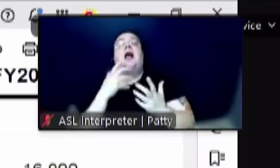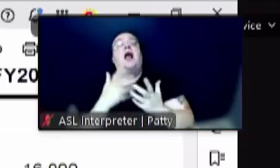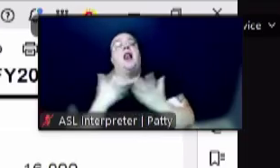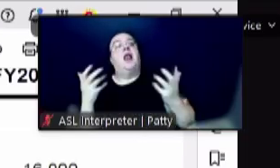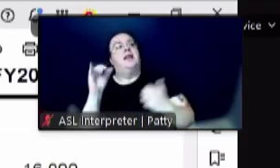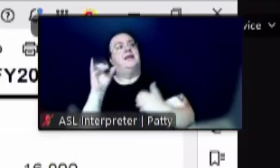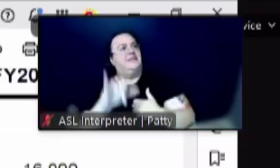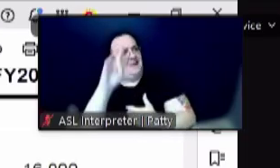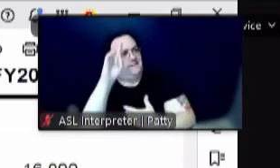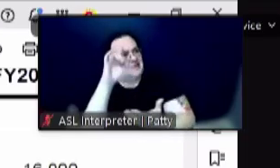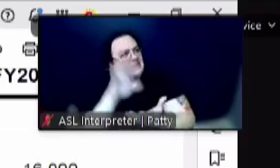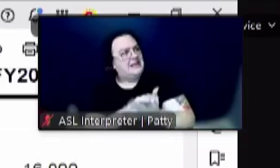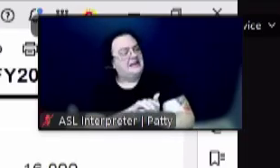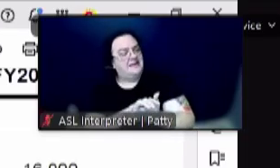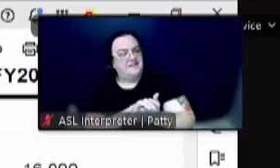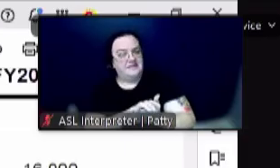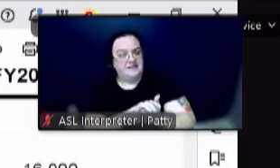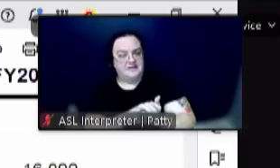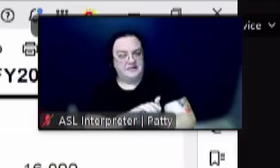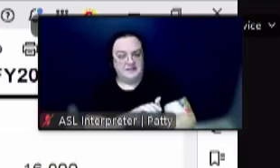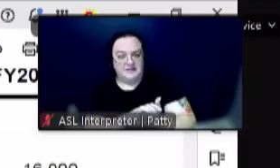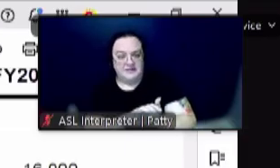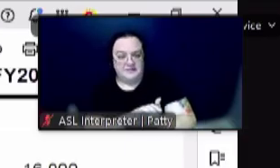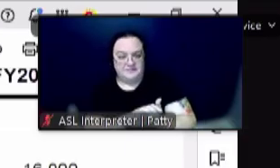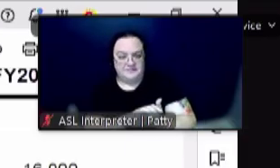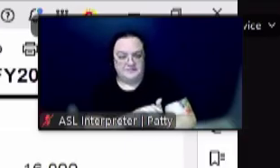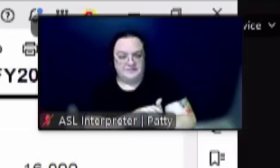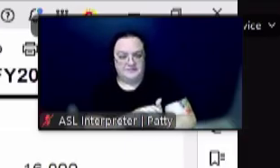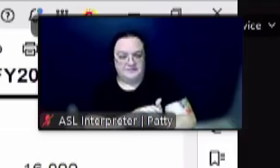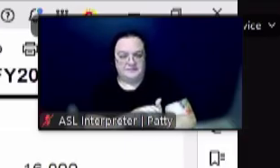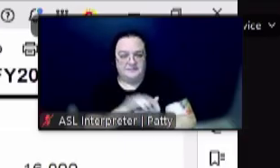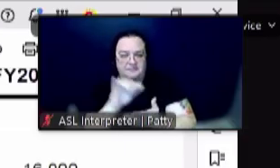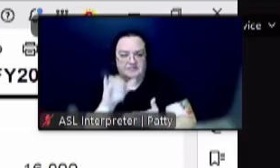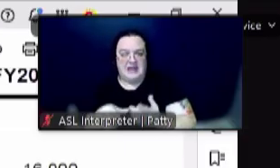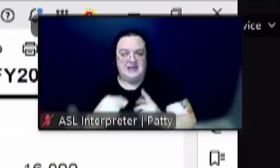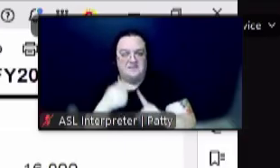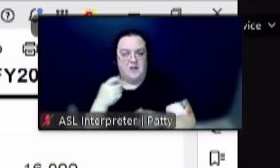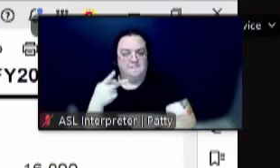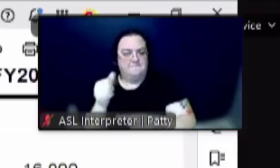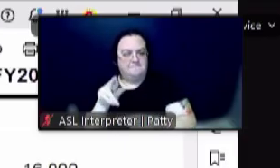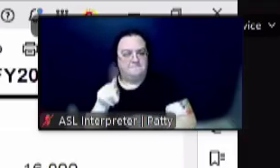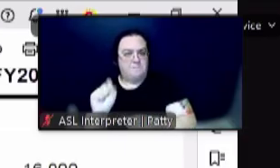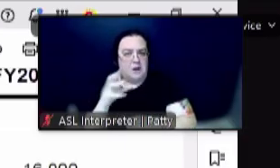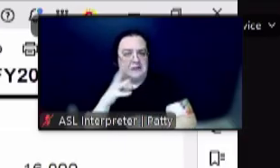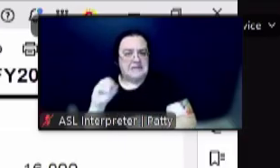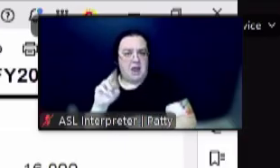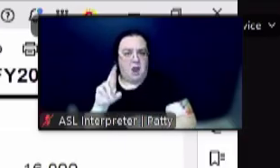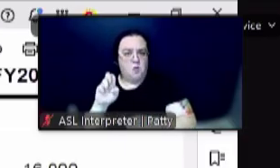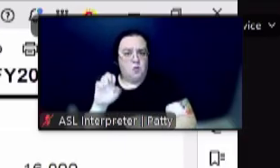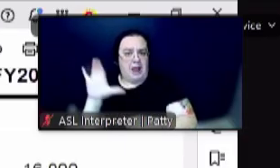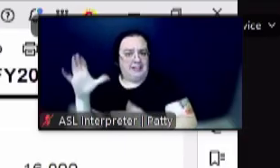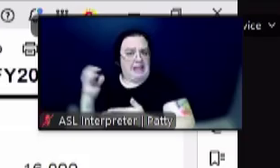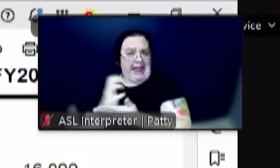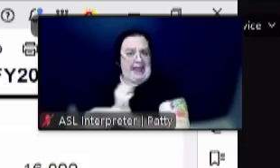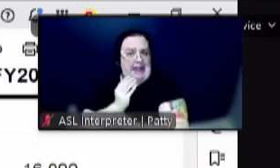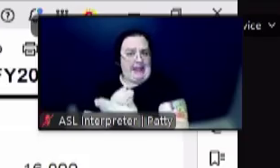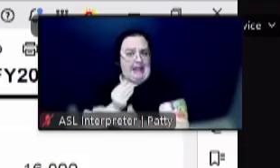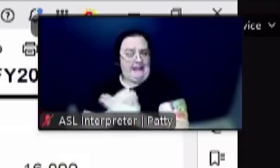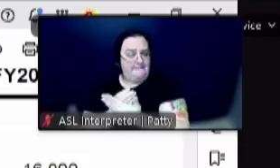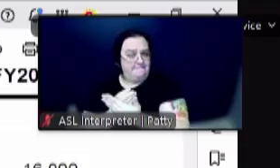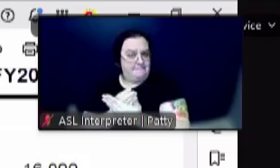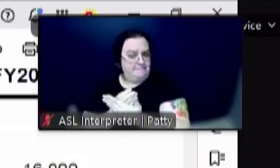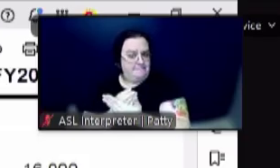I believe that's a lot of that's in kind from the Parks and Rec, right? Isn't that in kind? Some of that? Not at